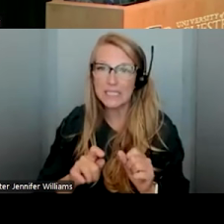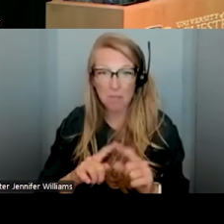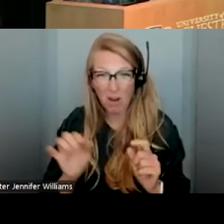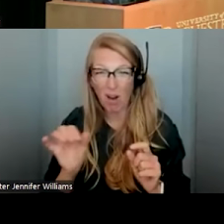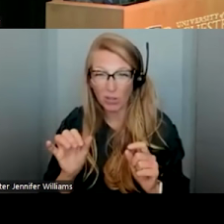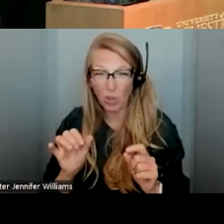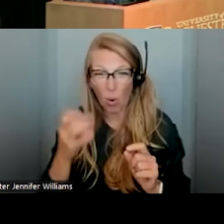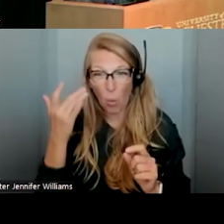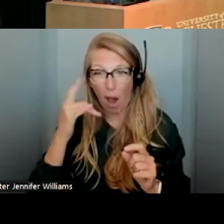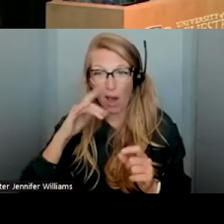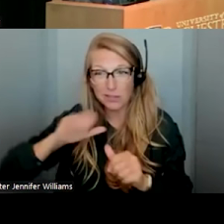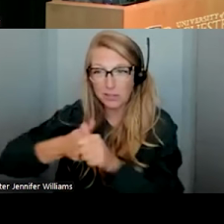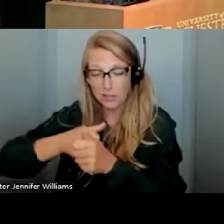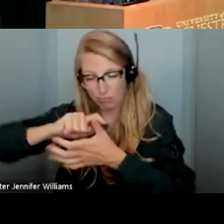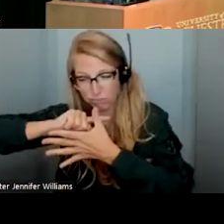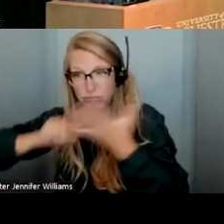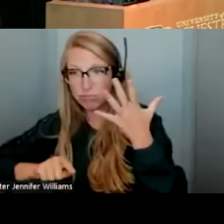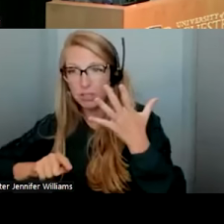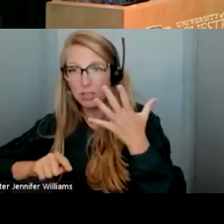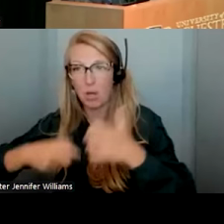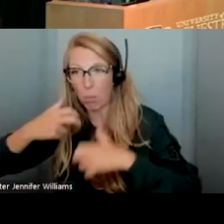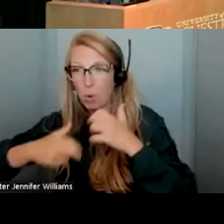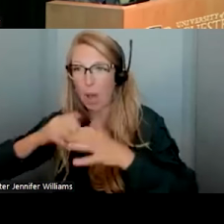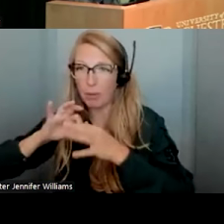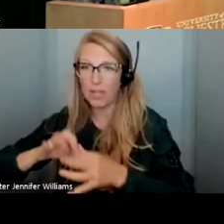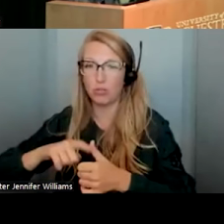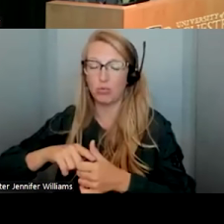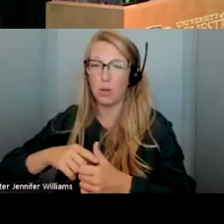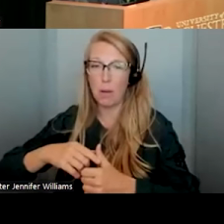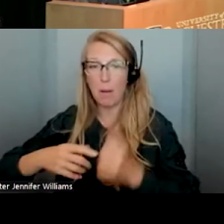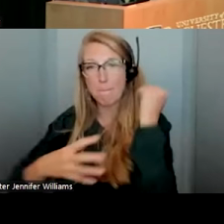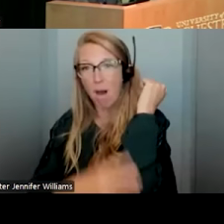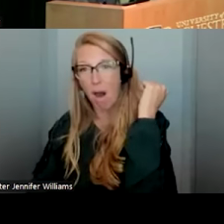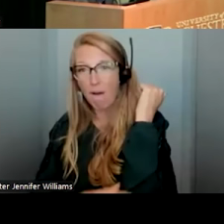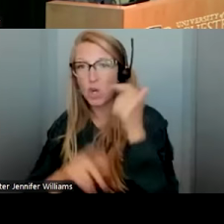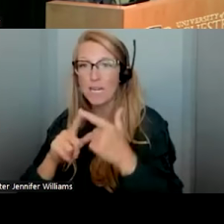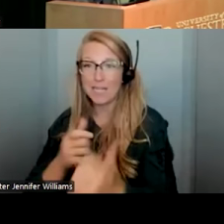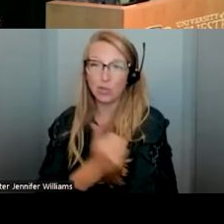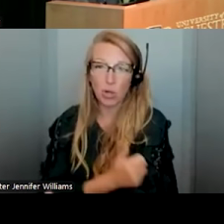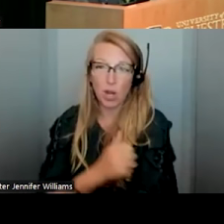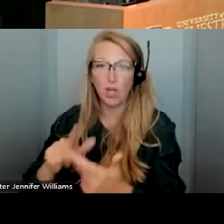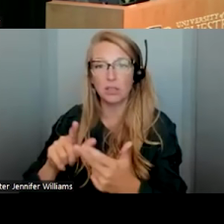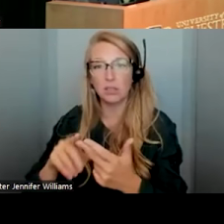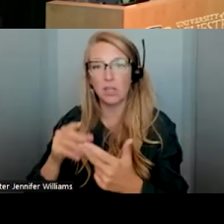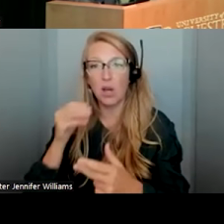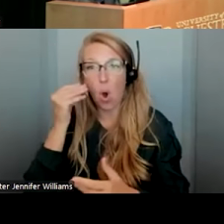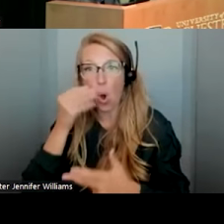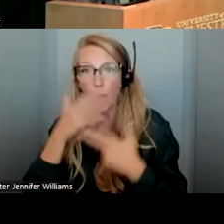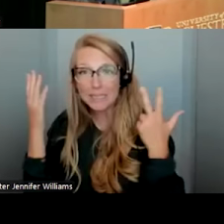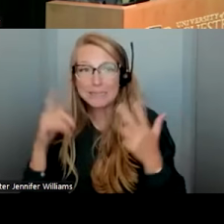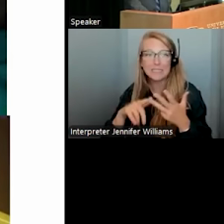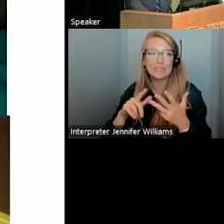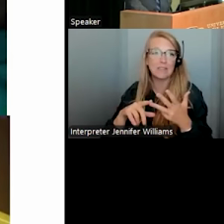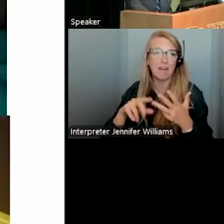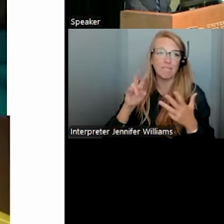come because they have a crisis related to poverty, drugs, homelessness, crime, violence, relationship issues,